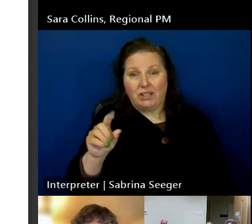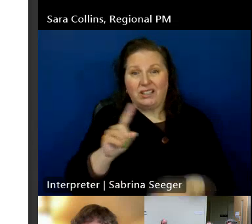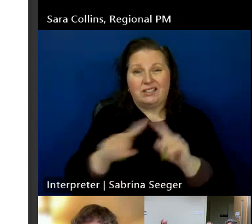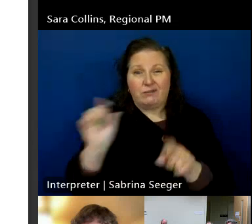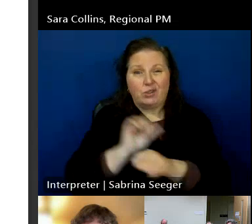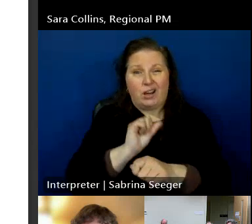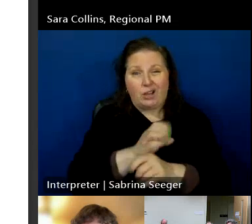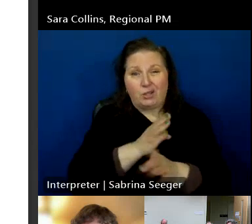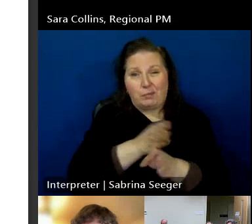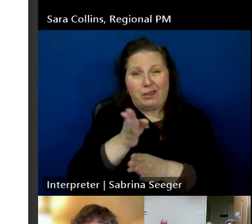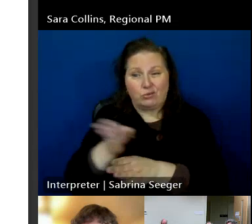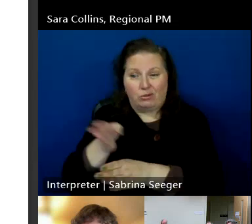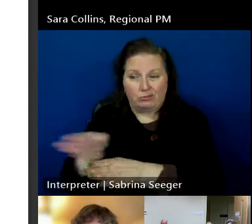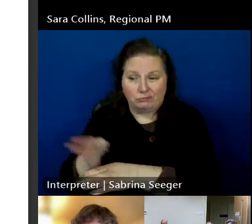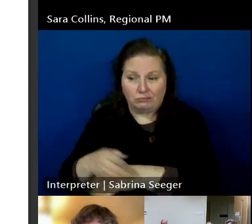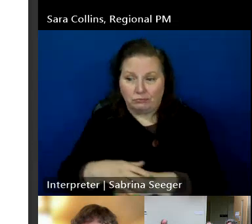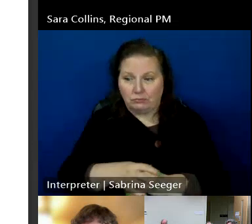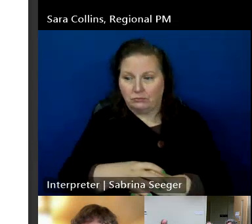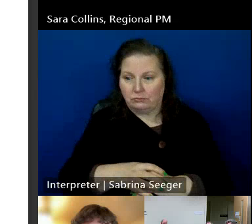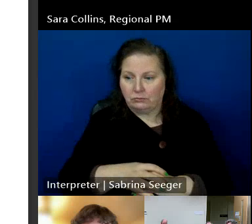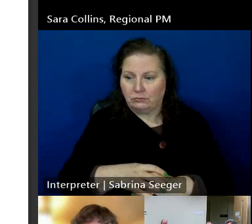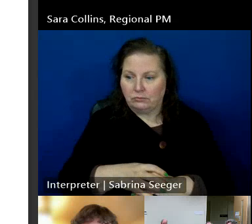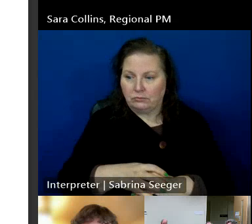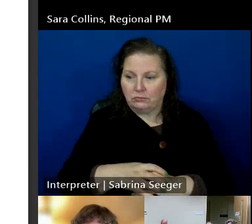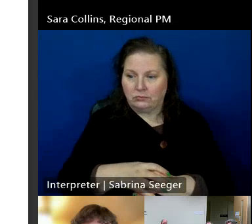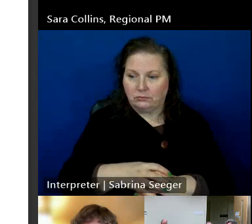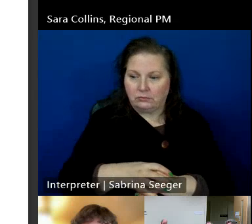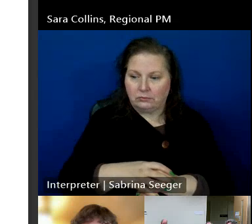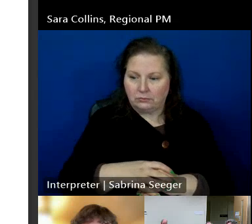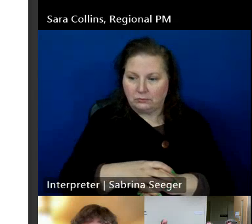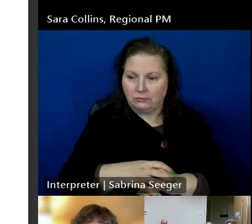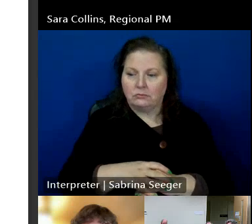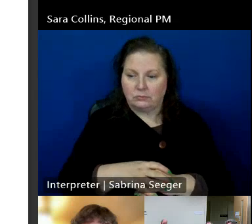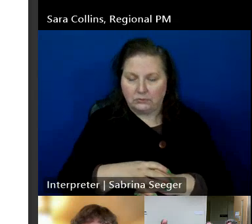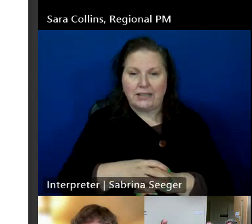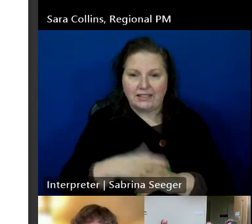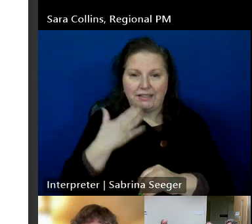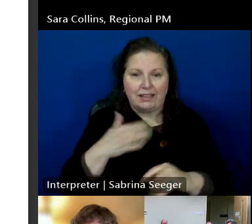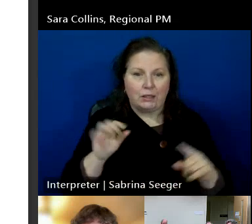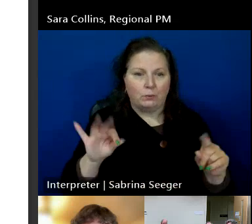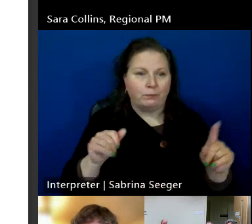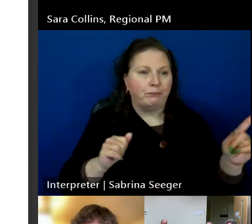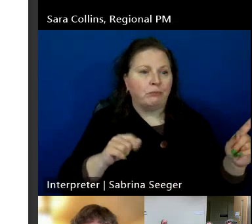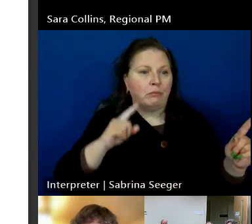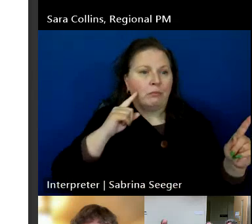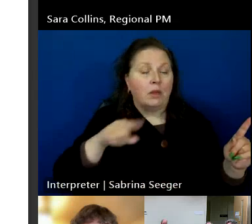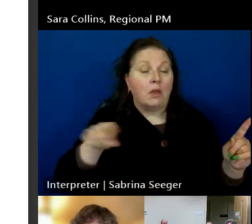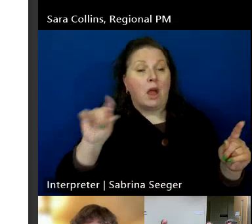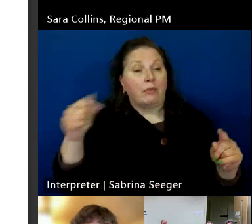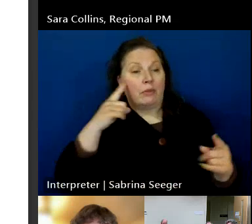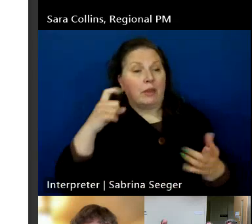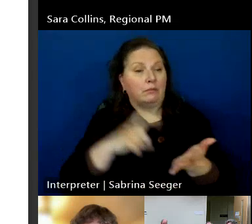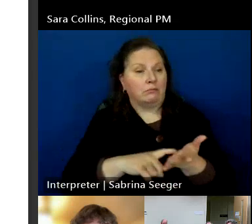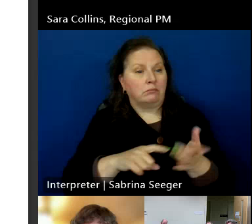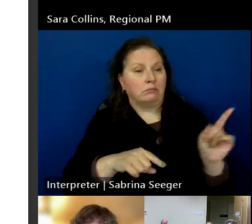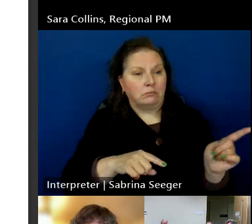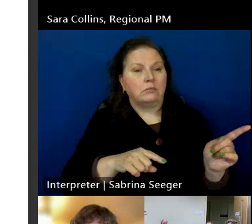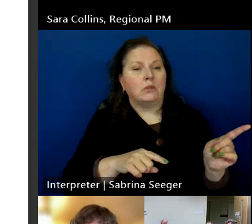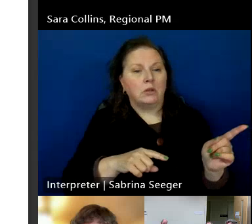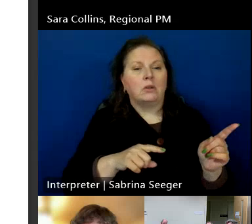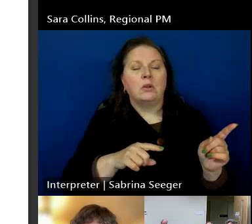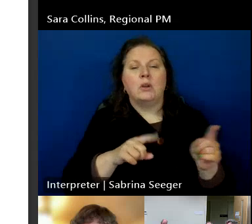occupational categories. A couple other findings. One thing that many stakeholders noted was that